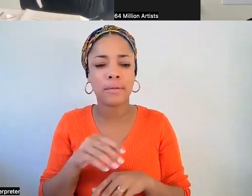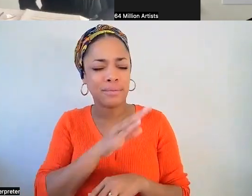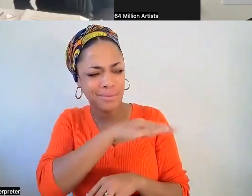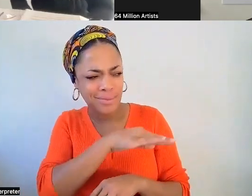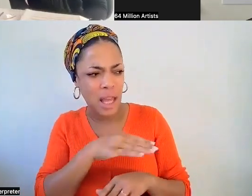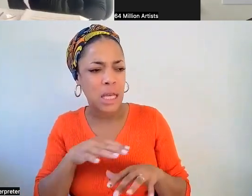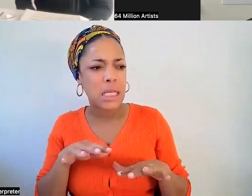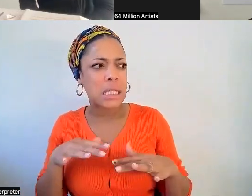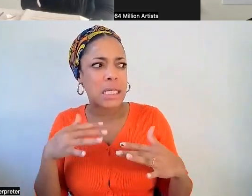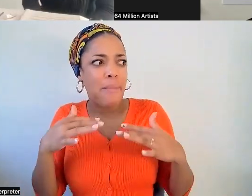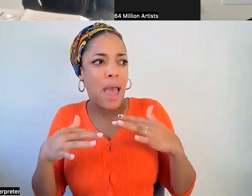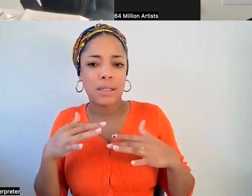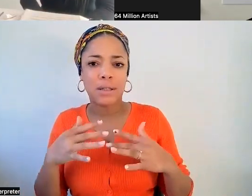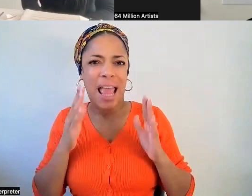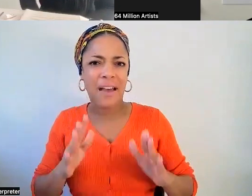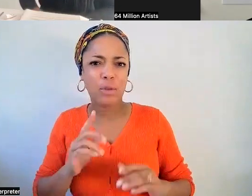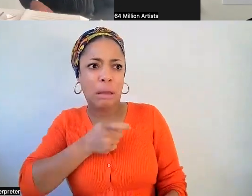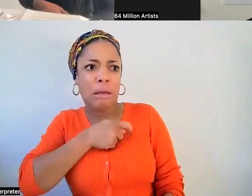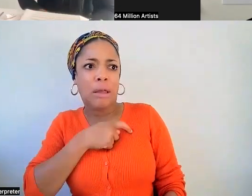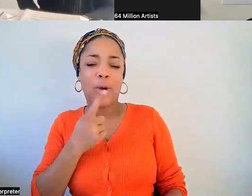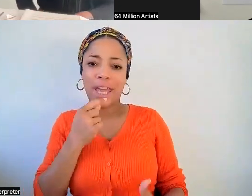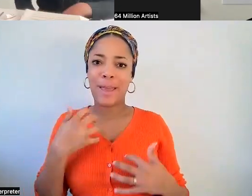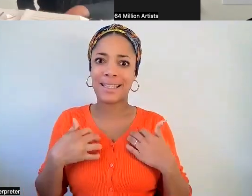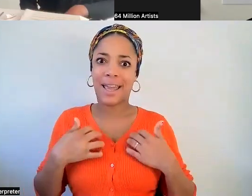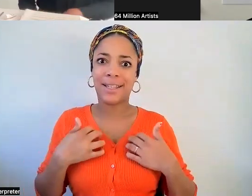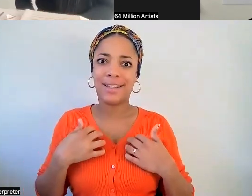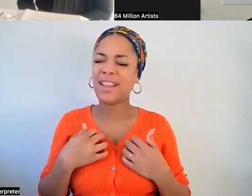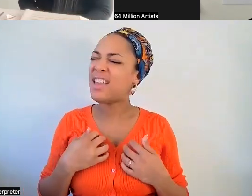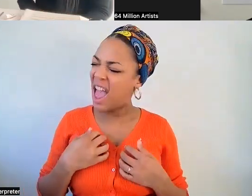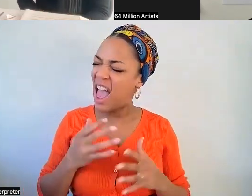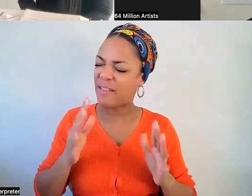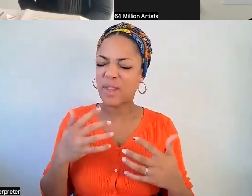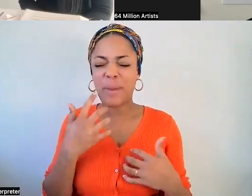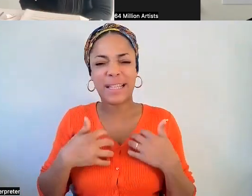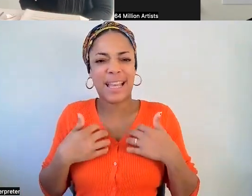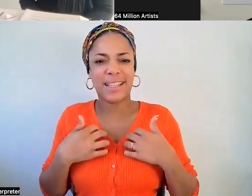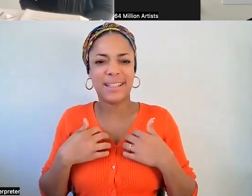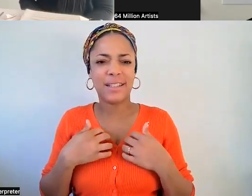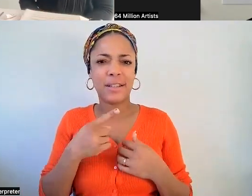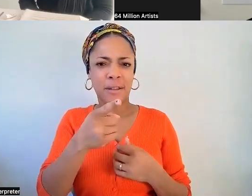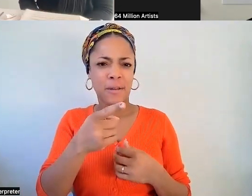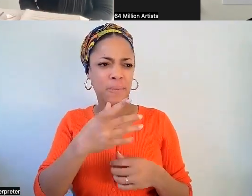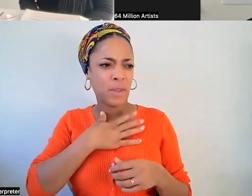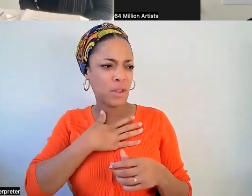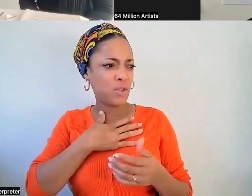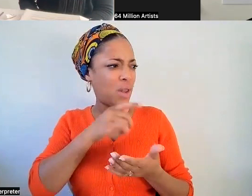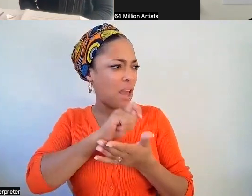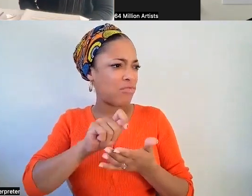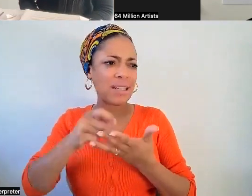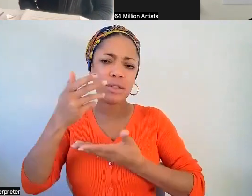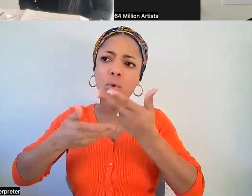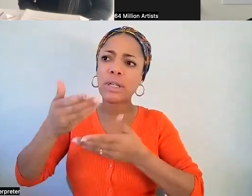Oh, it can be. Yes, that's a point. But you want a bit of jeopardy in it. How many of you like writing stories? Any of you here like writing